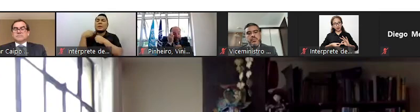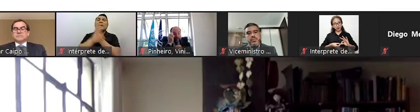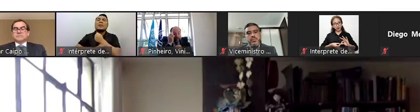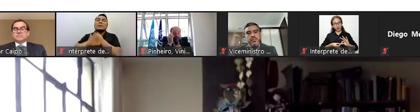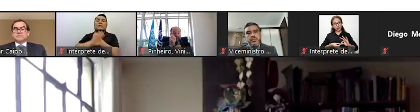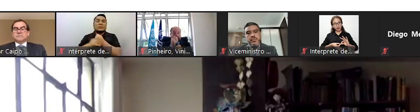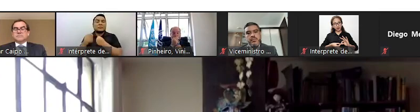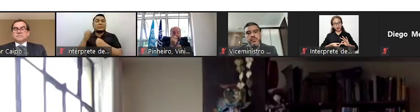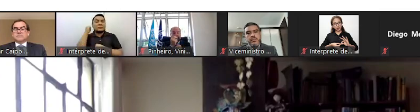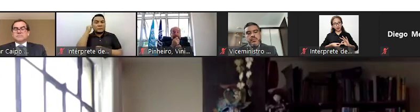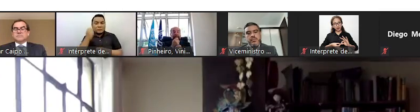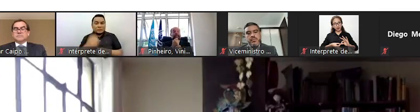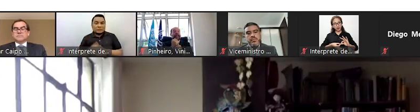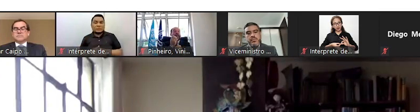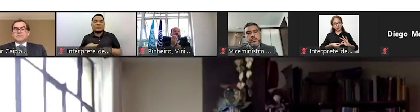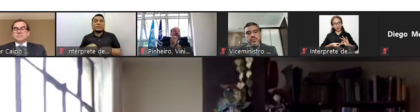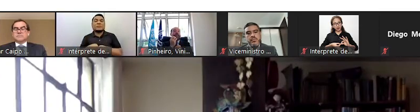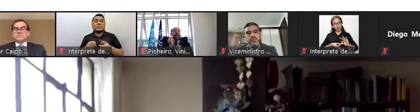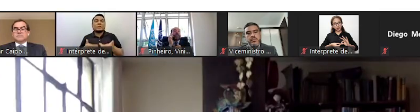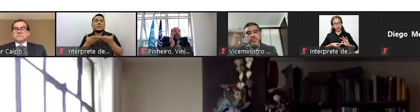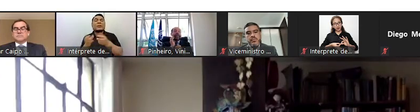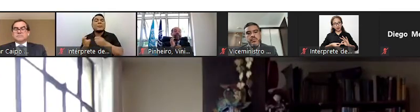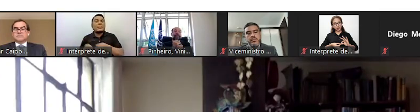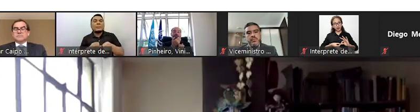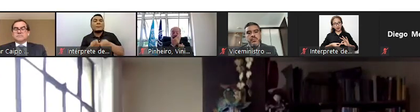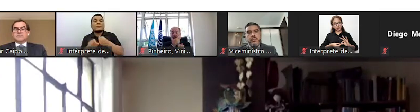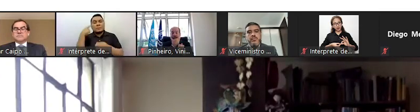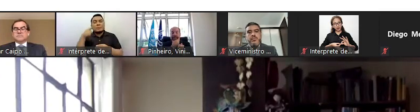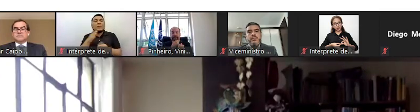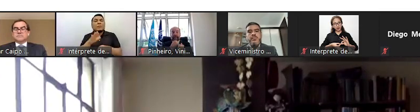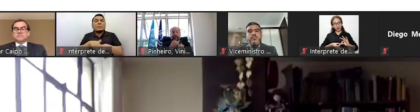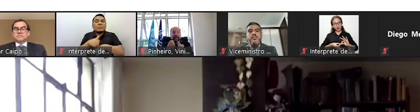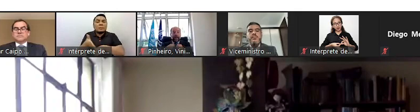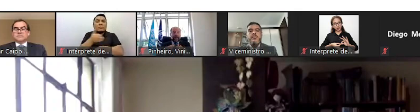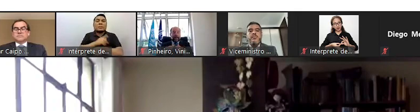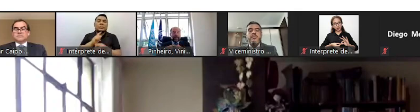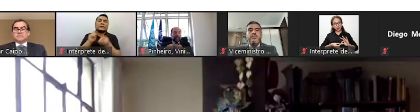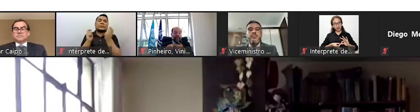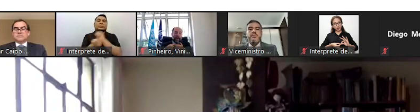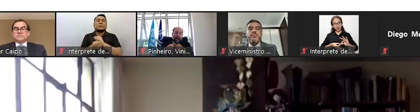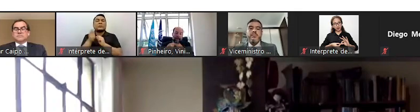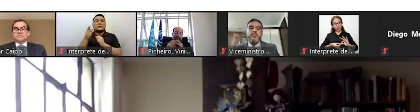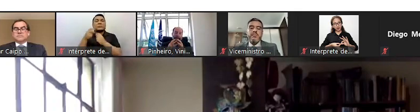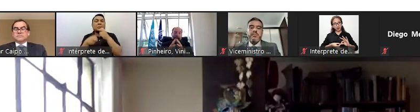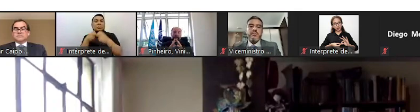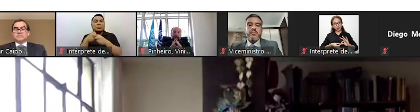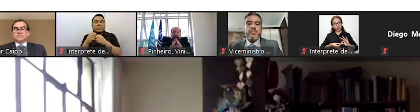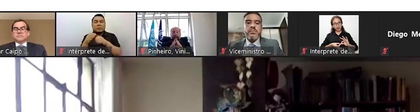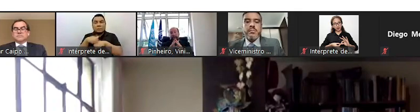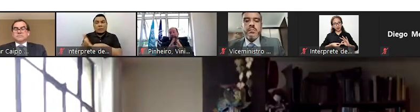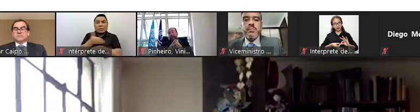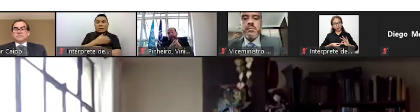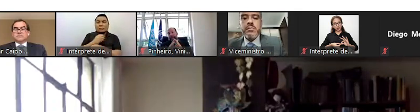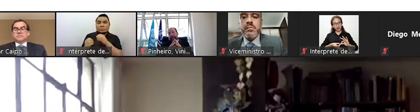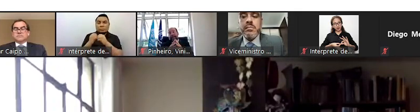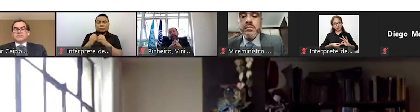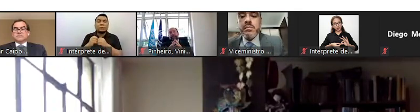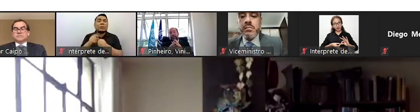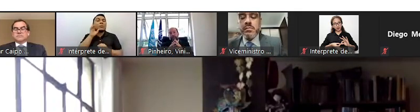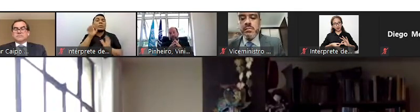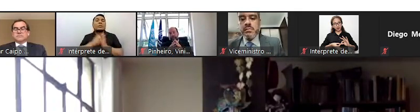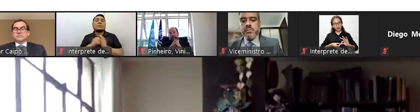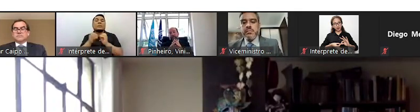their labor in defense and protection of rights to generate mechanisms to prevent and transform uh